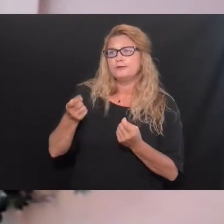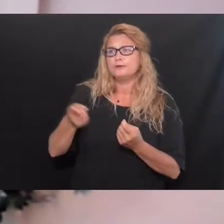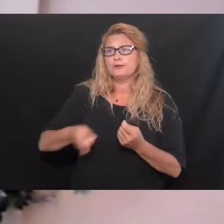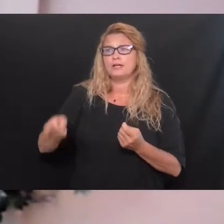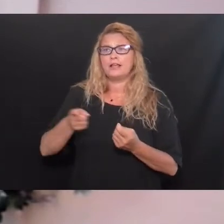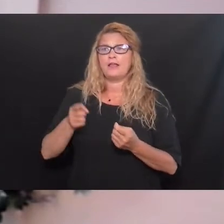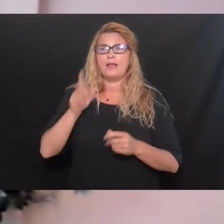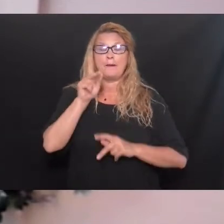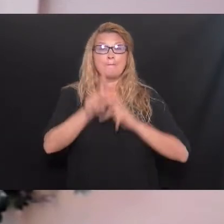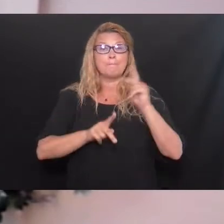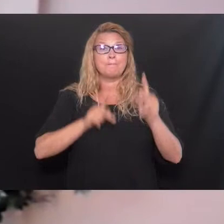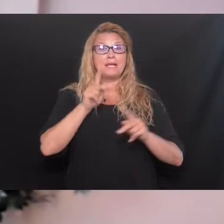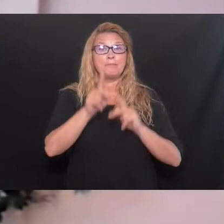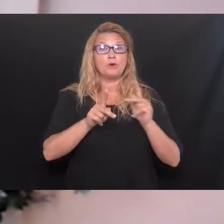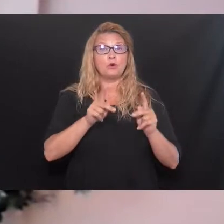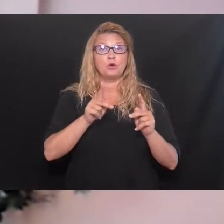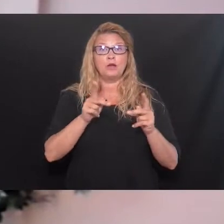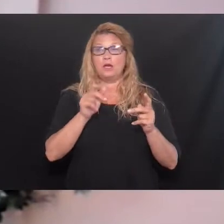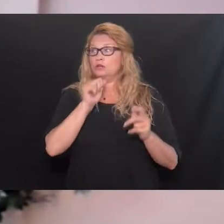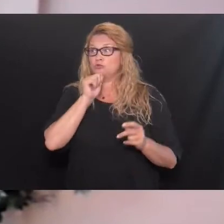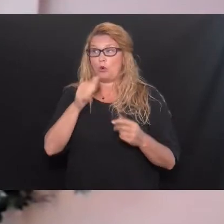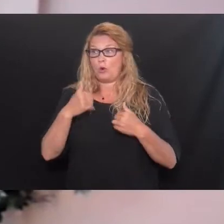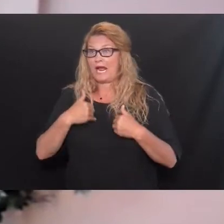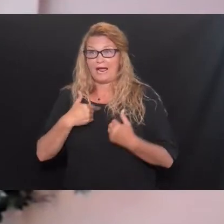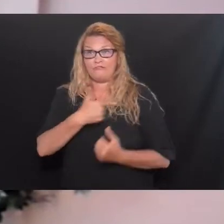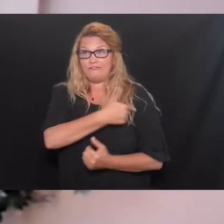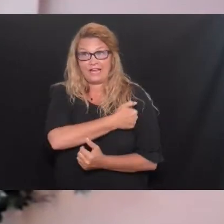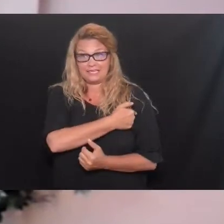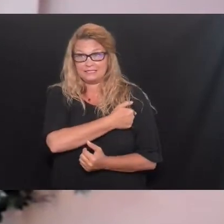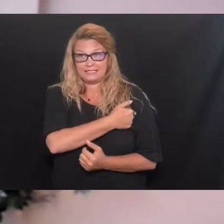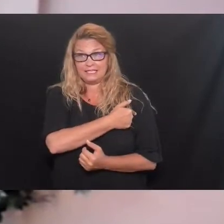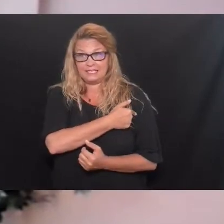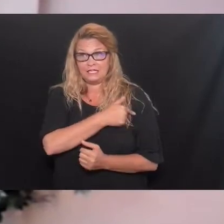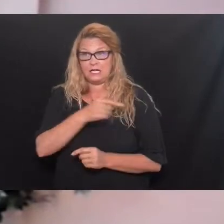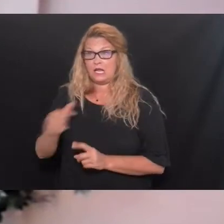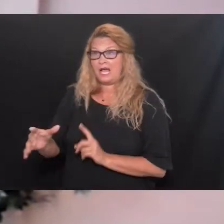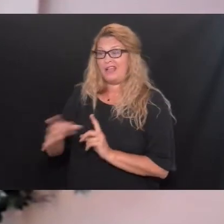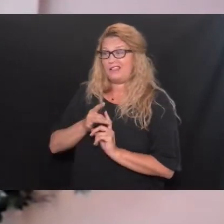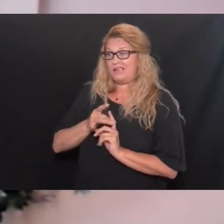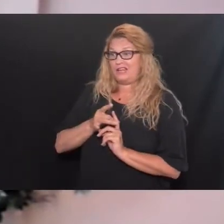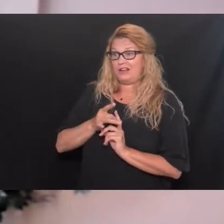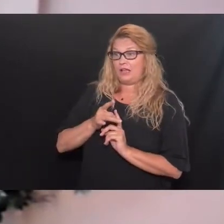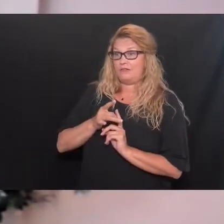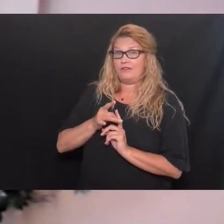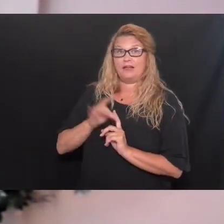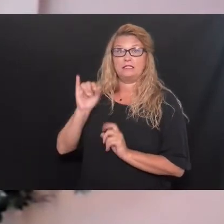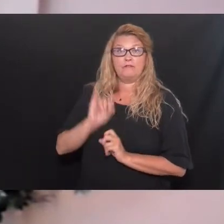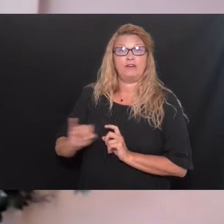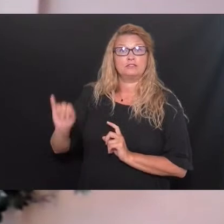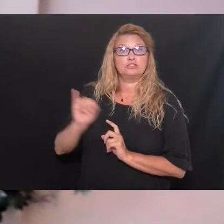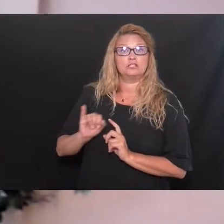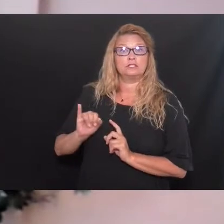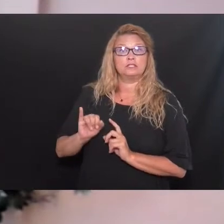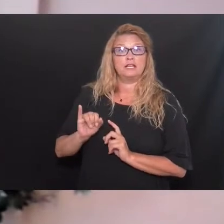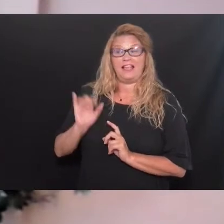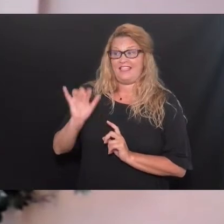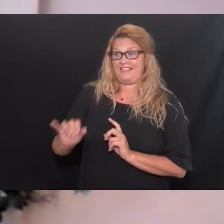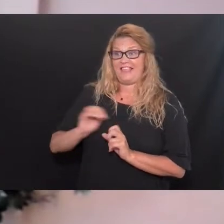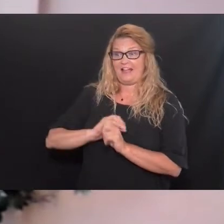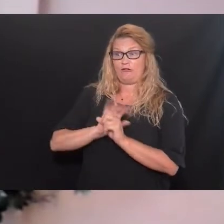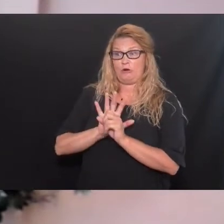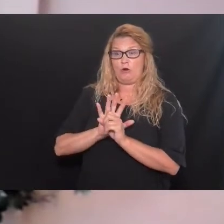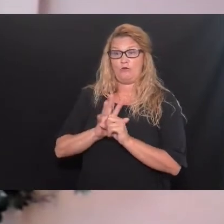people who have not been vaccinated get infected and the virus starts to grow and